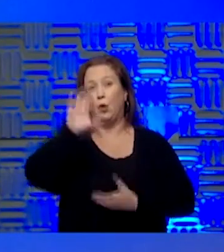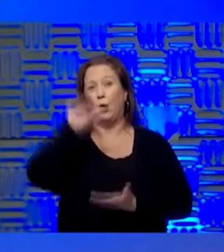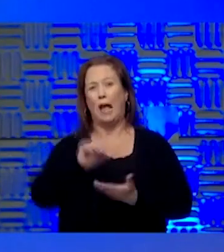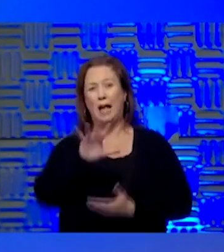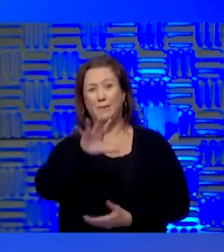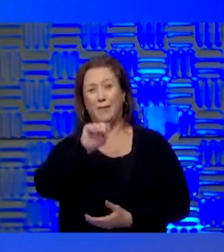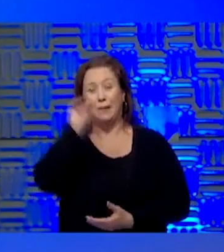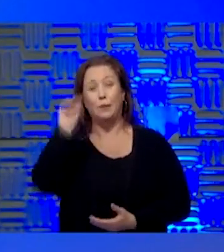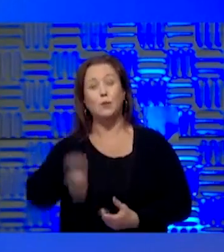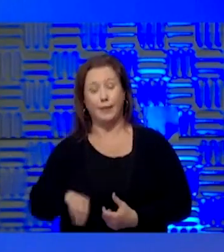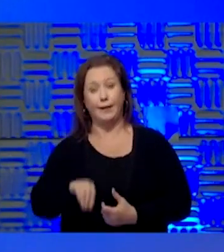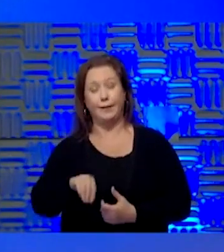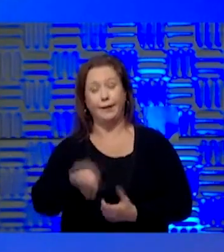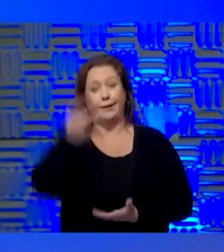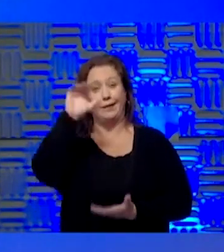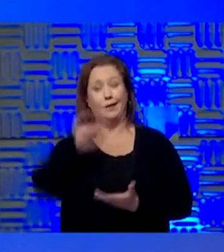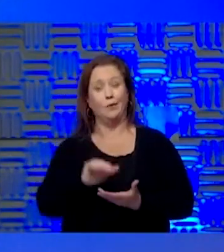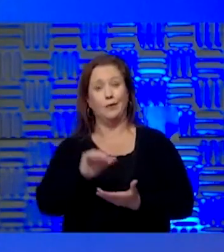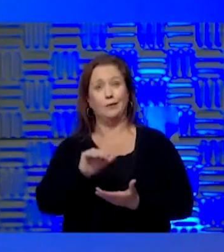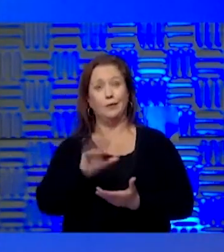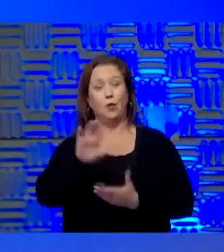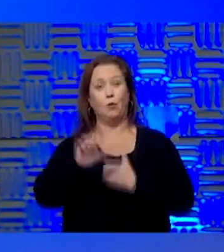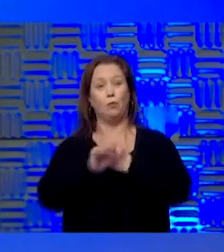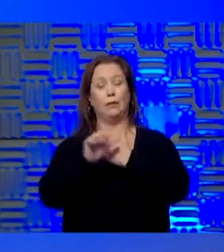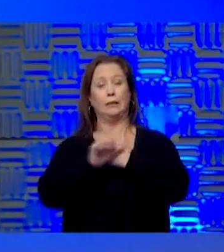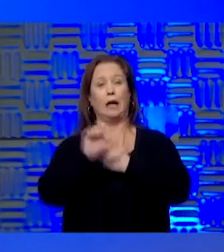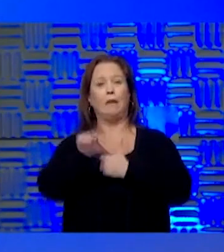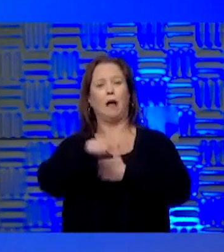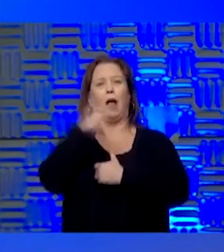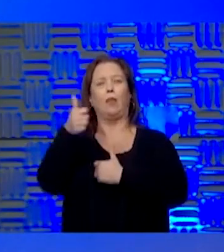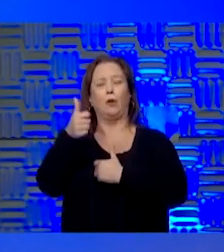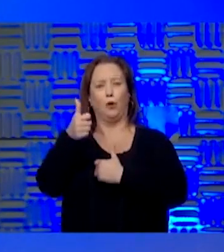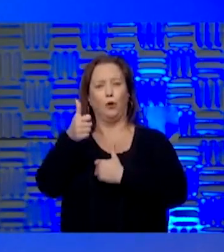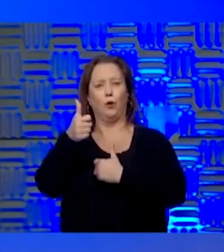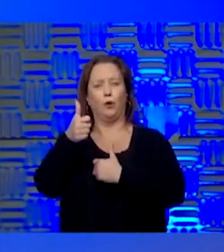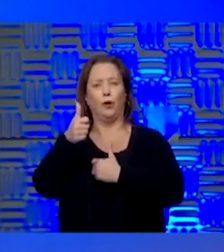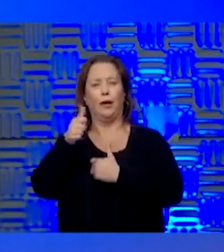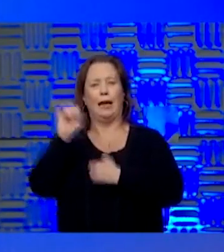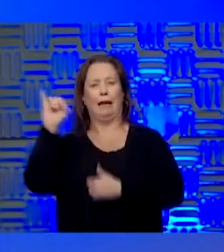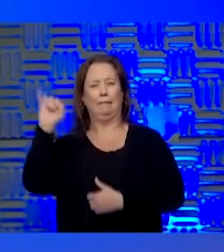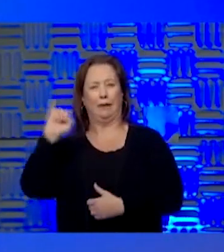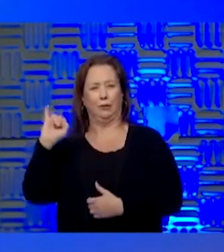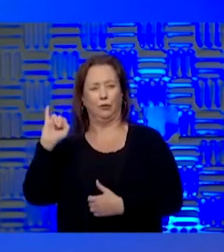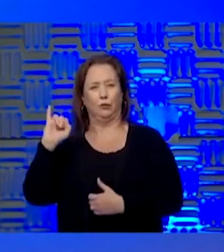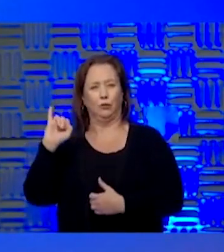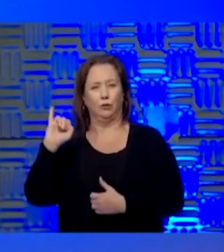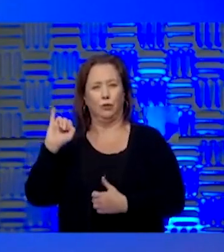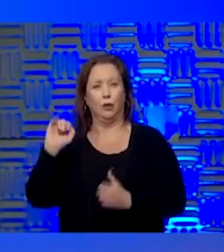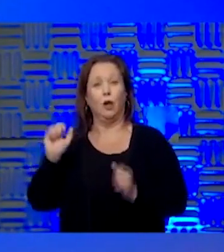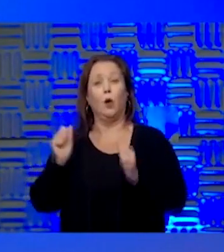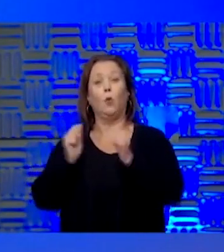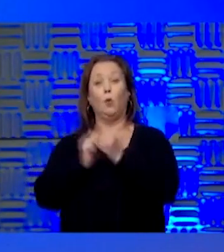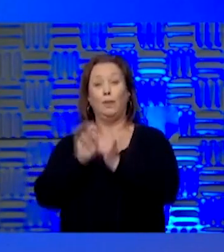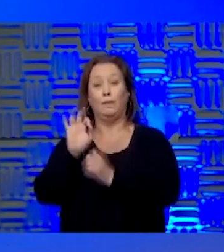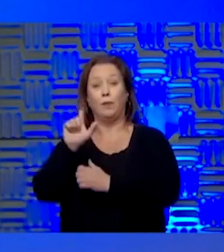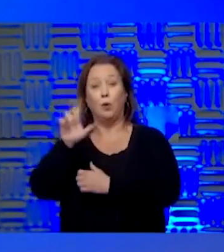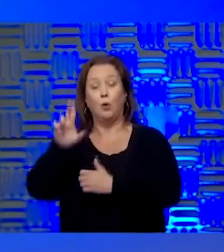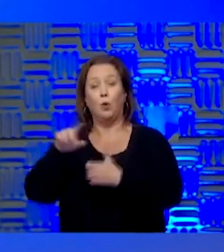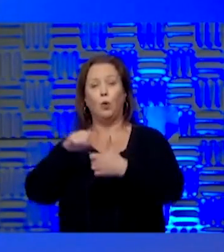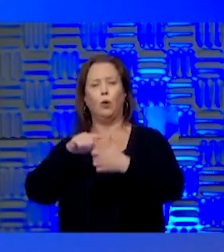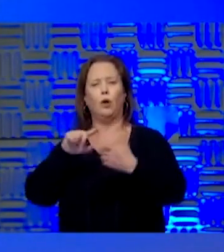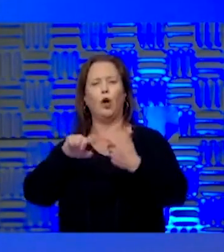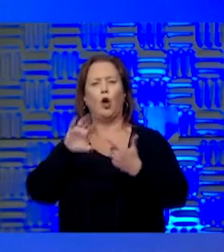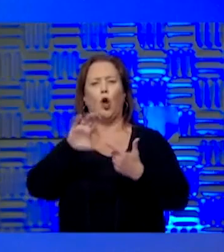It decreases your chance of getting every other infection with influenza, meaning